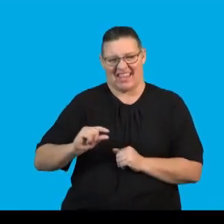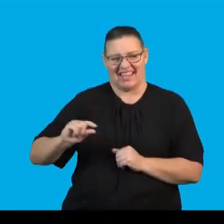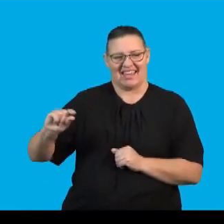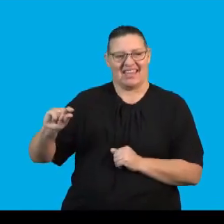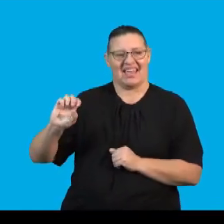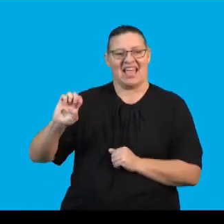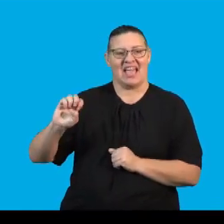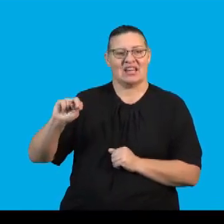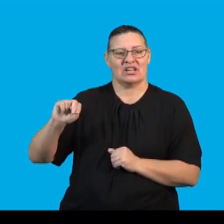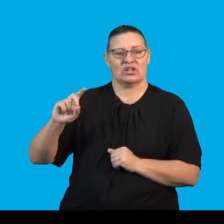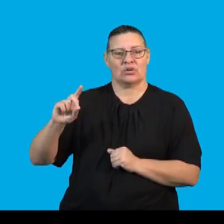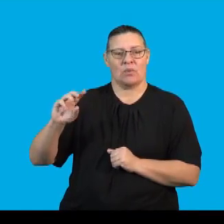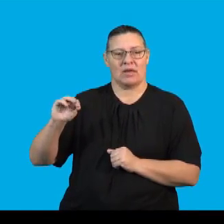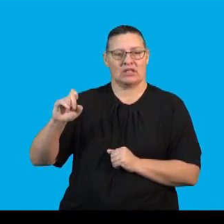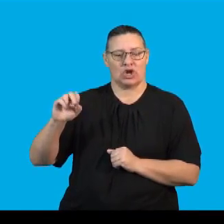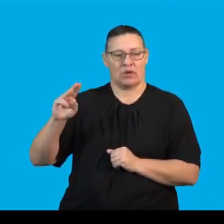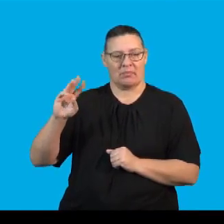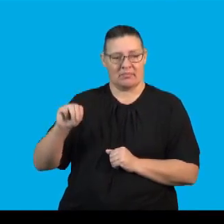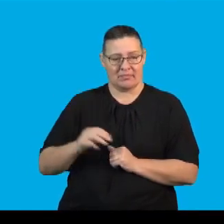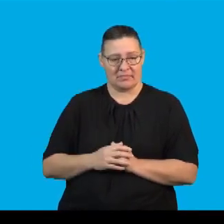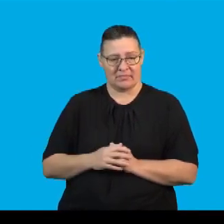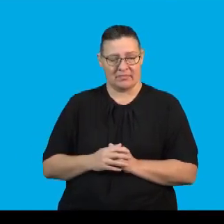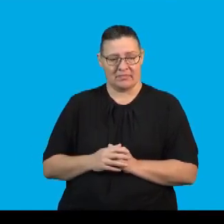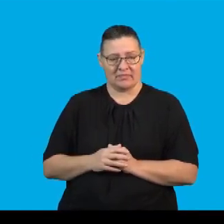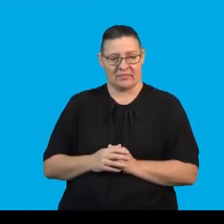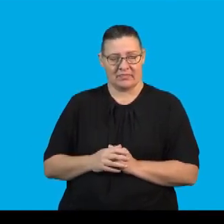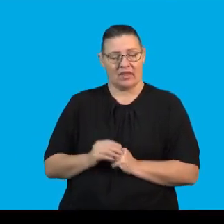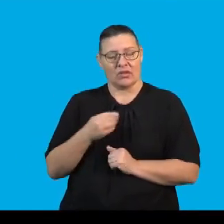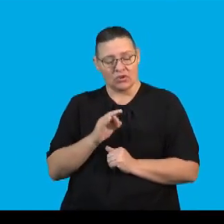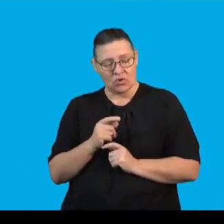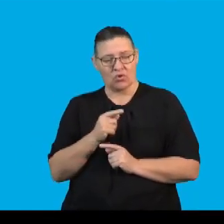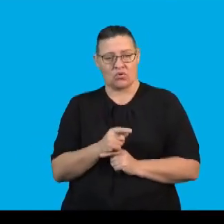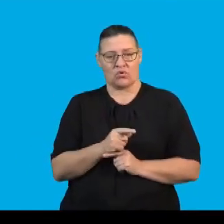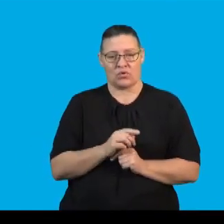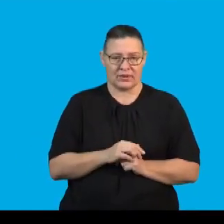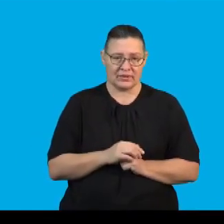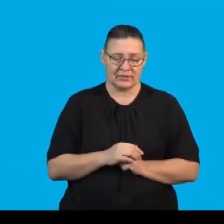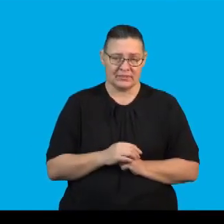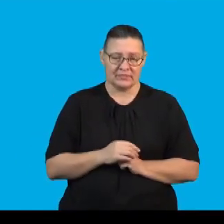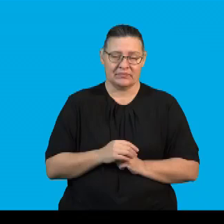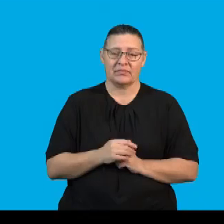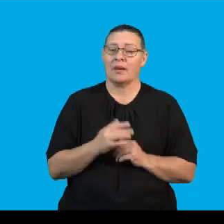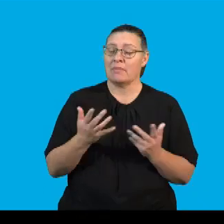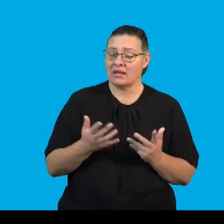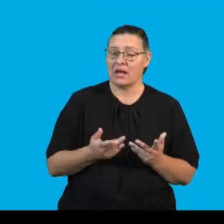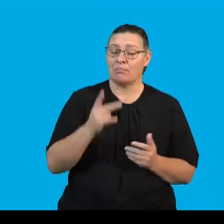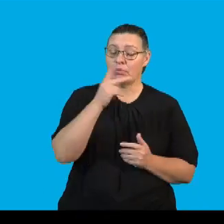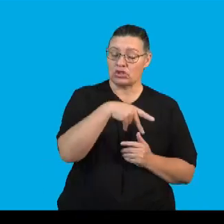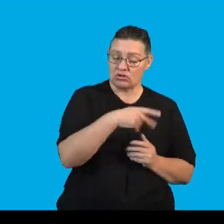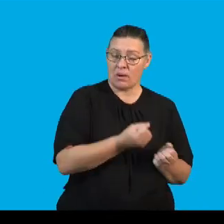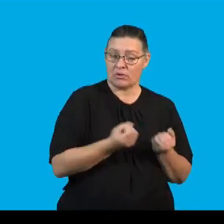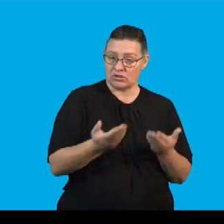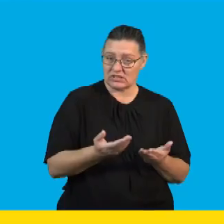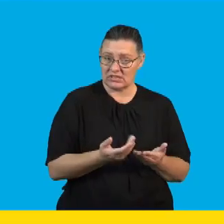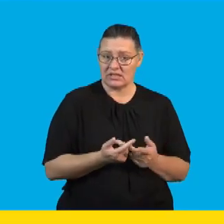the endometrium. Estrogen secreted by Graafian follicle thickens the endometrium. But when progesterone